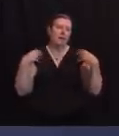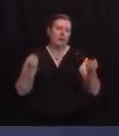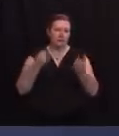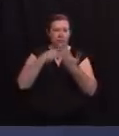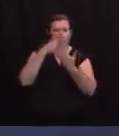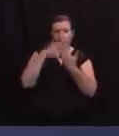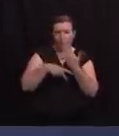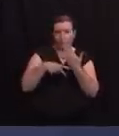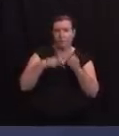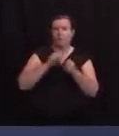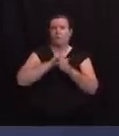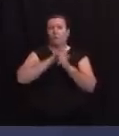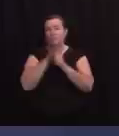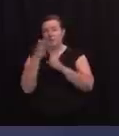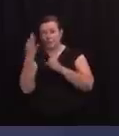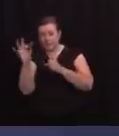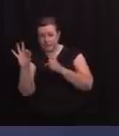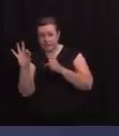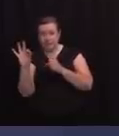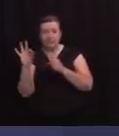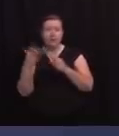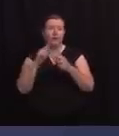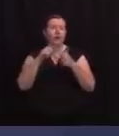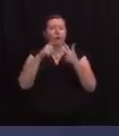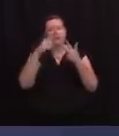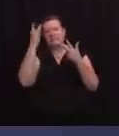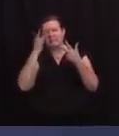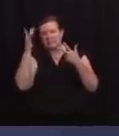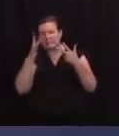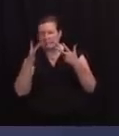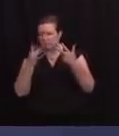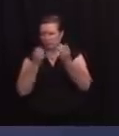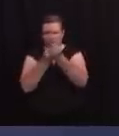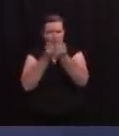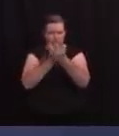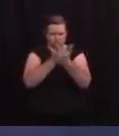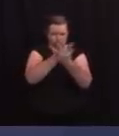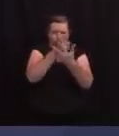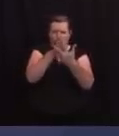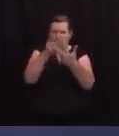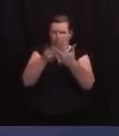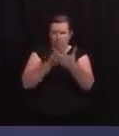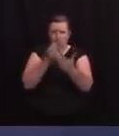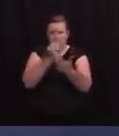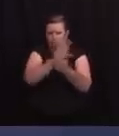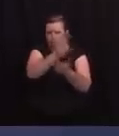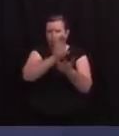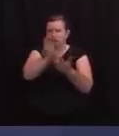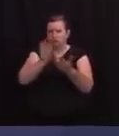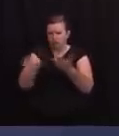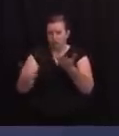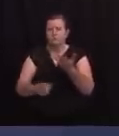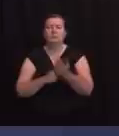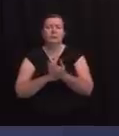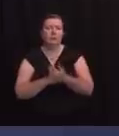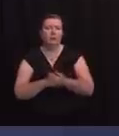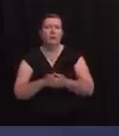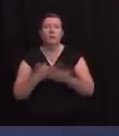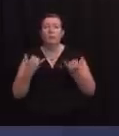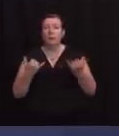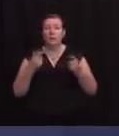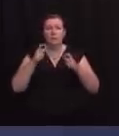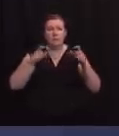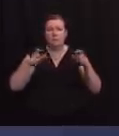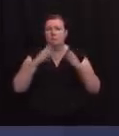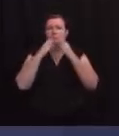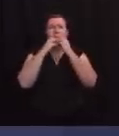other infectious diseases. Perhaps more than any other time in our recent history, people recognize the value of public